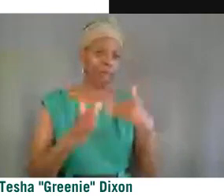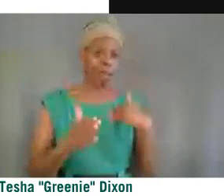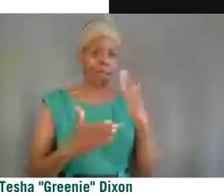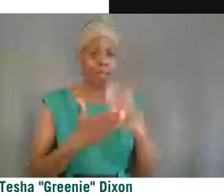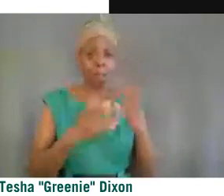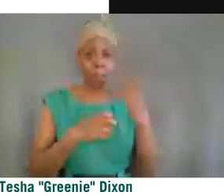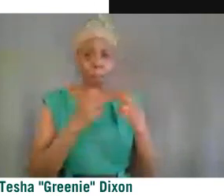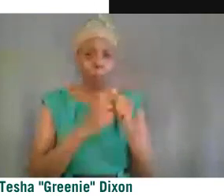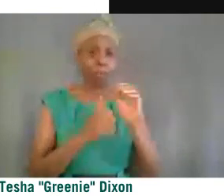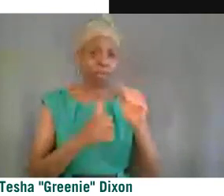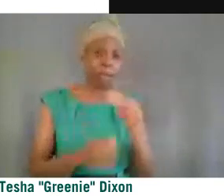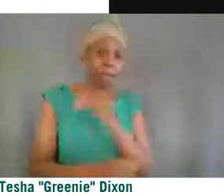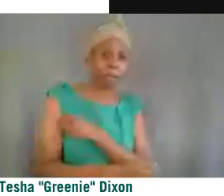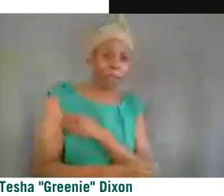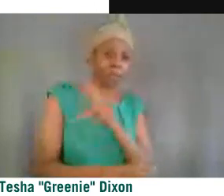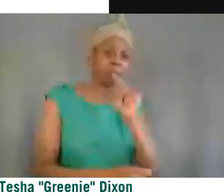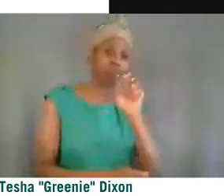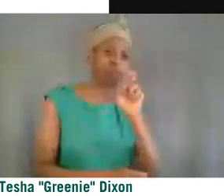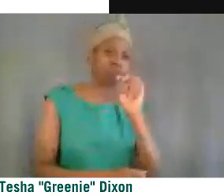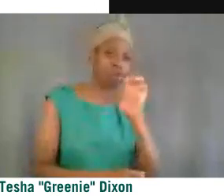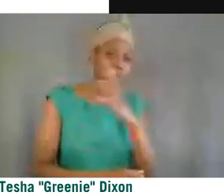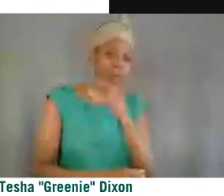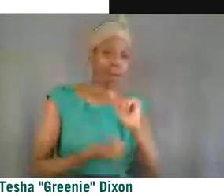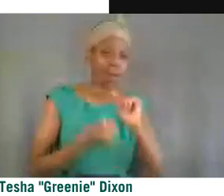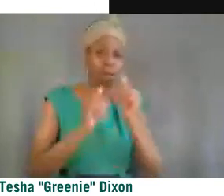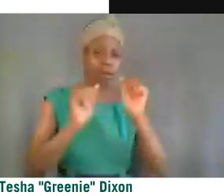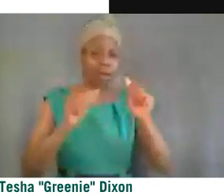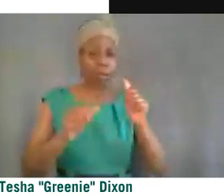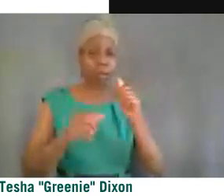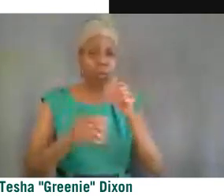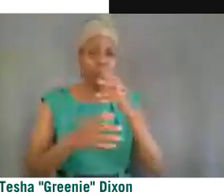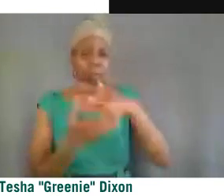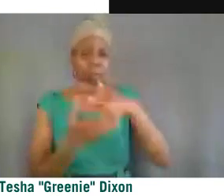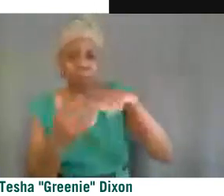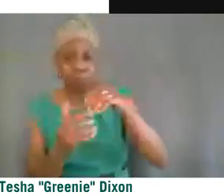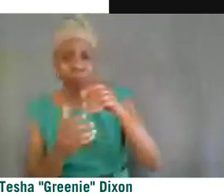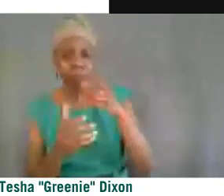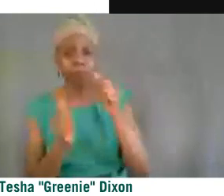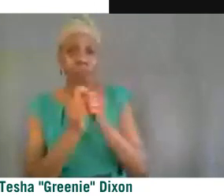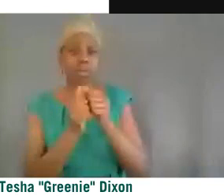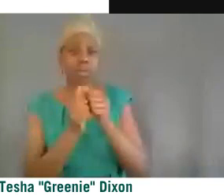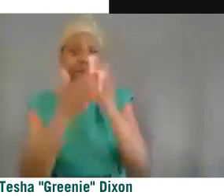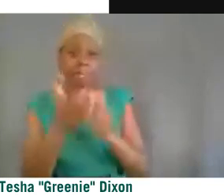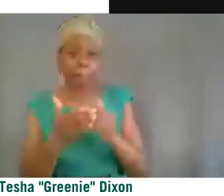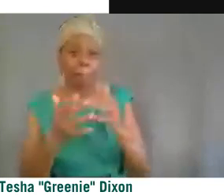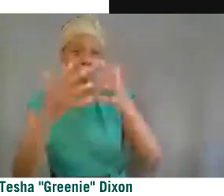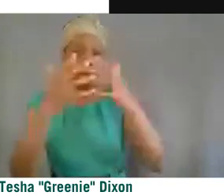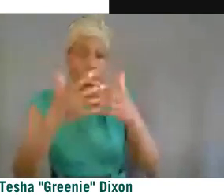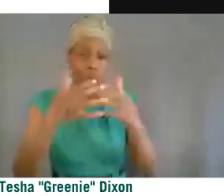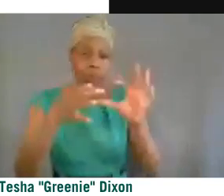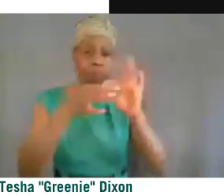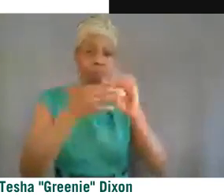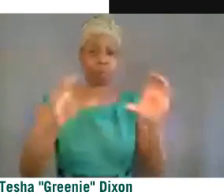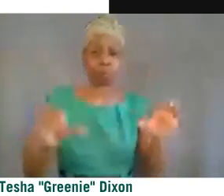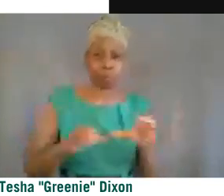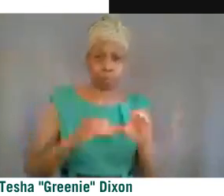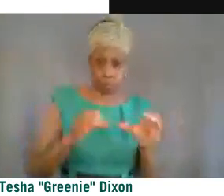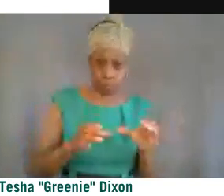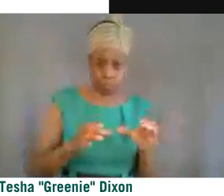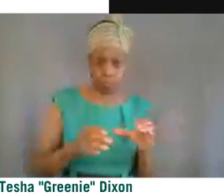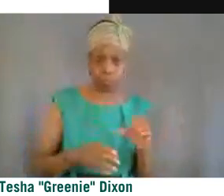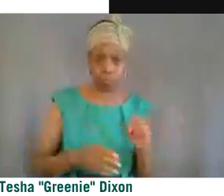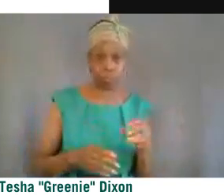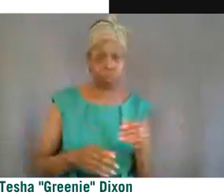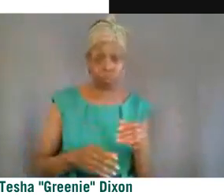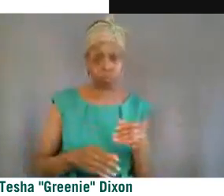and the way they're able to engage in certain motor related activities. And so